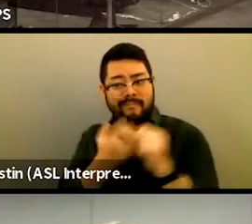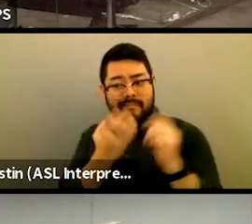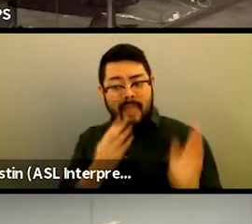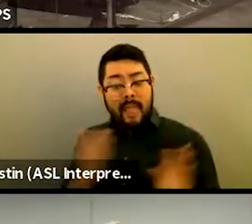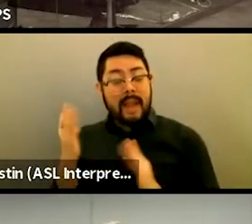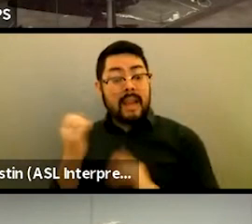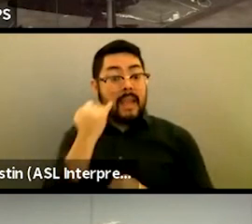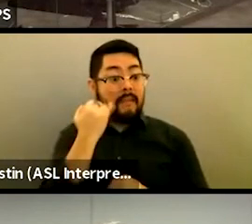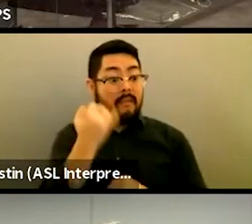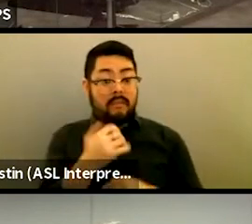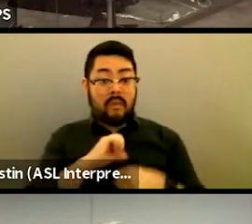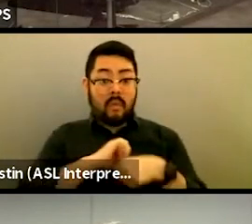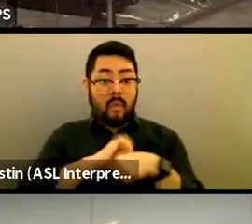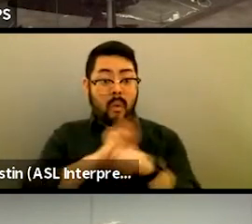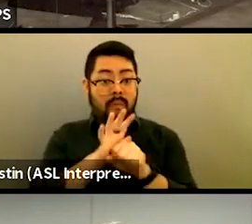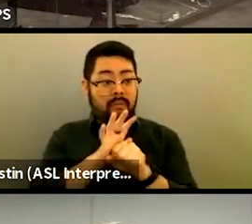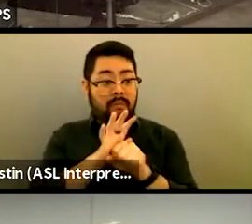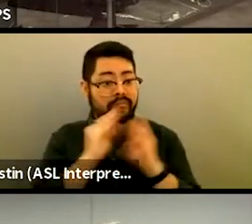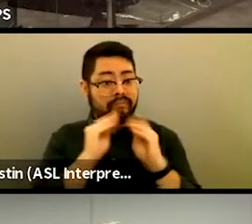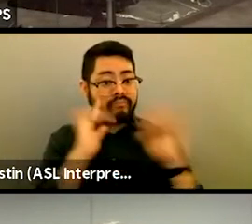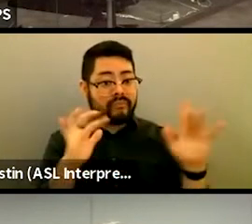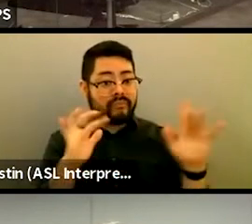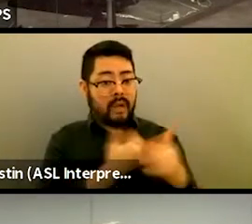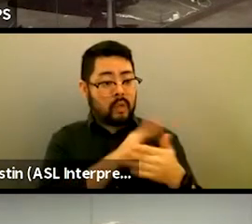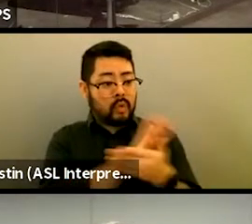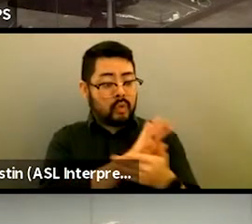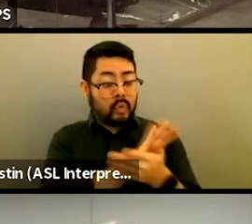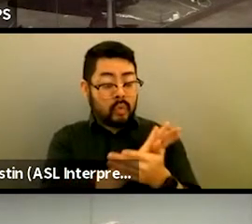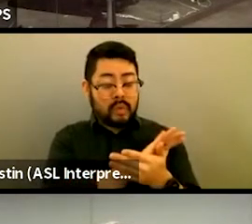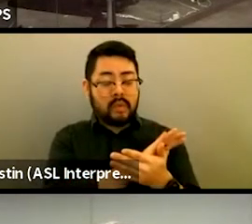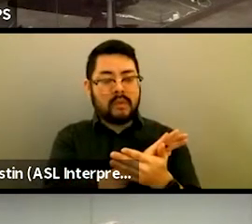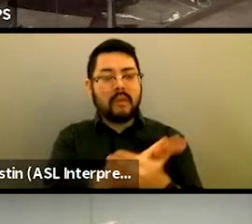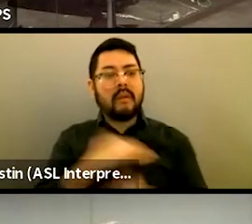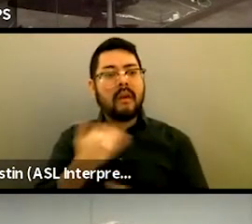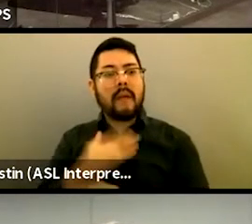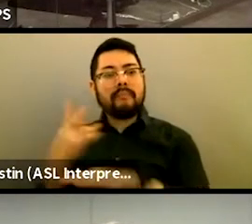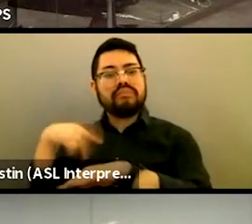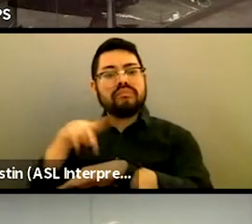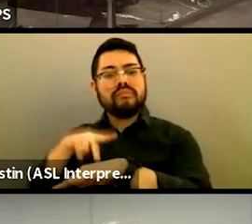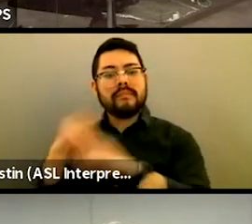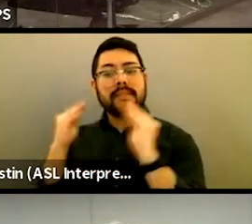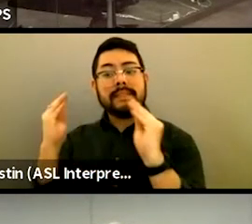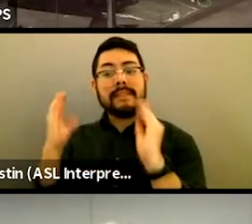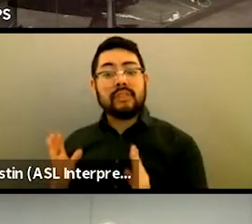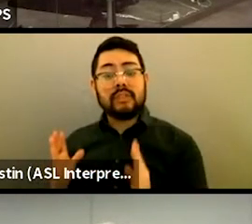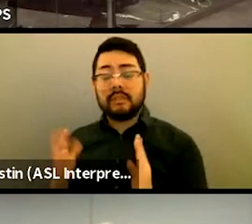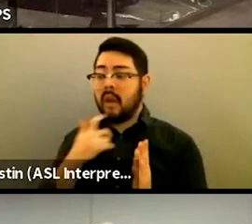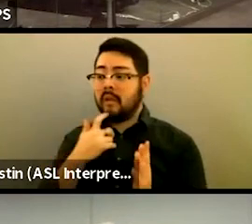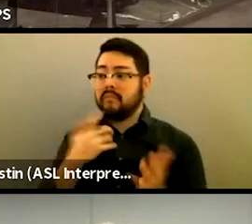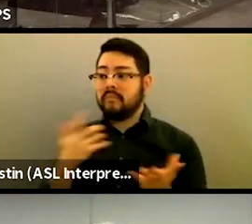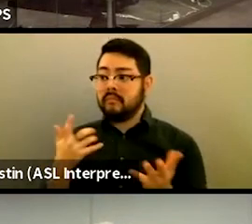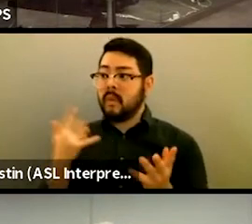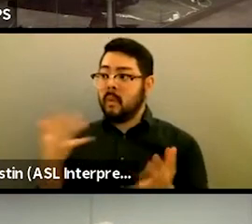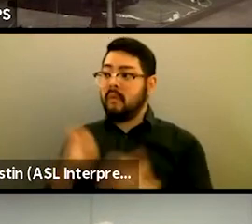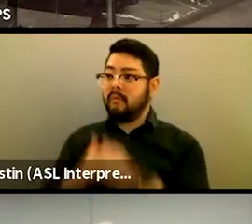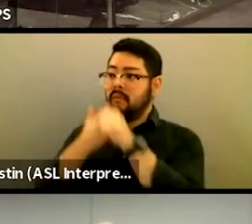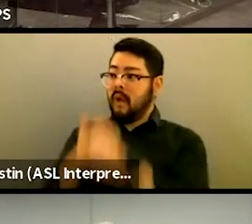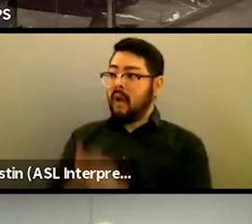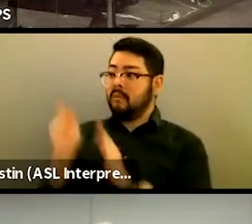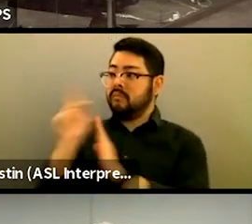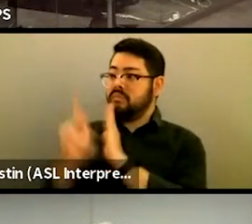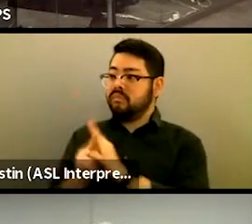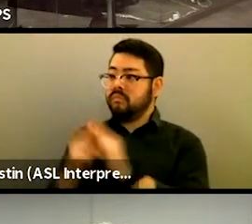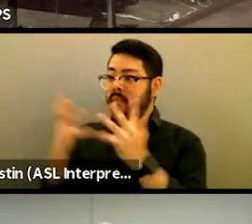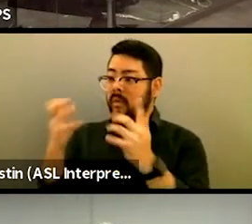in a school. And I'm happy to report that our principals and teachers have been extremely diligent in doing what the plan calls for in order